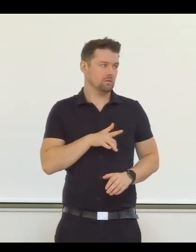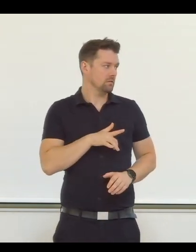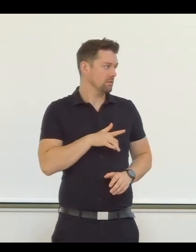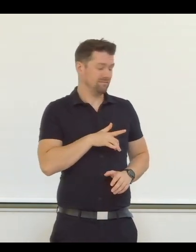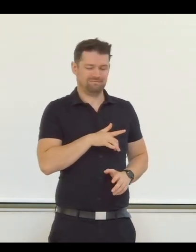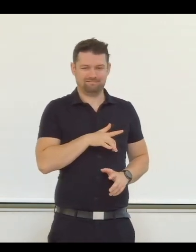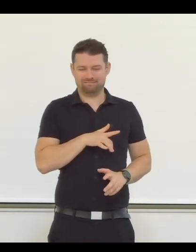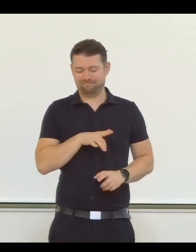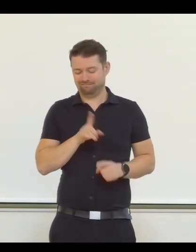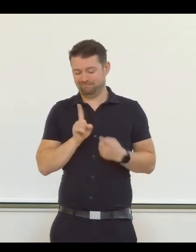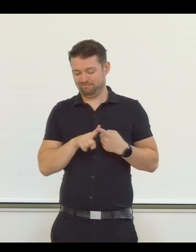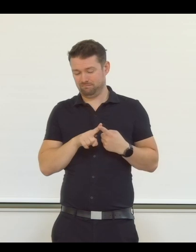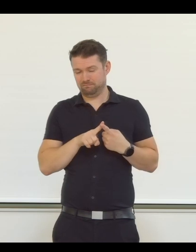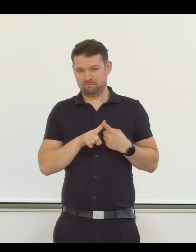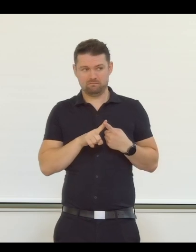relatively